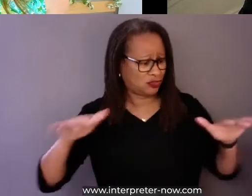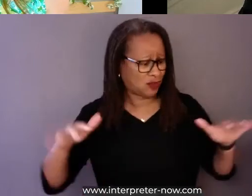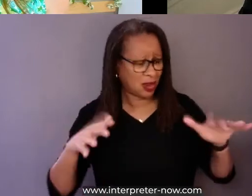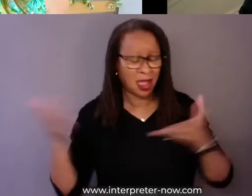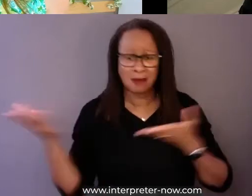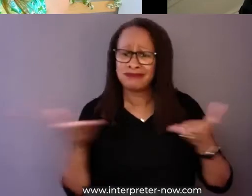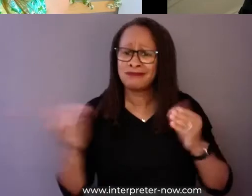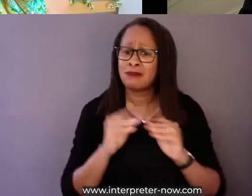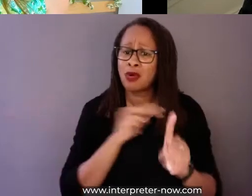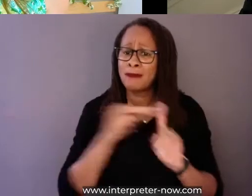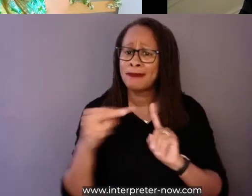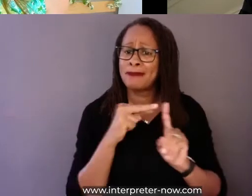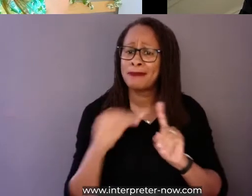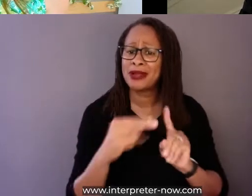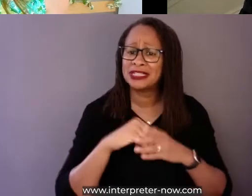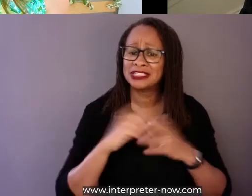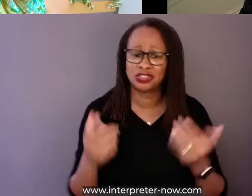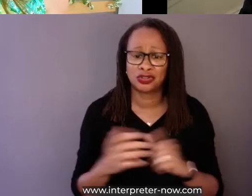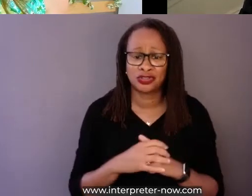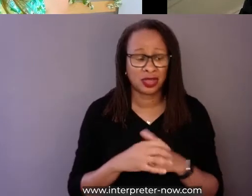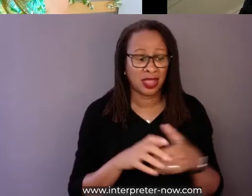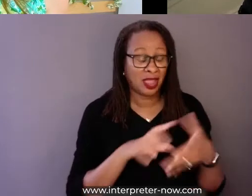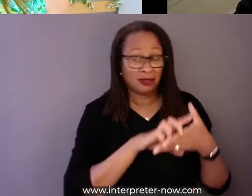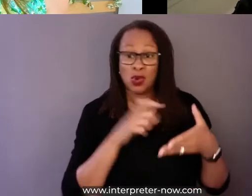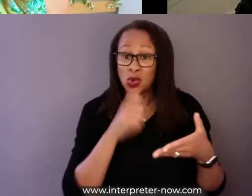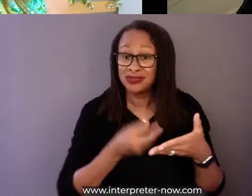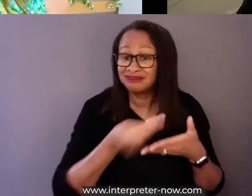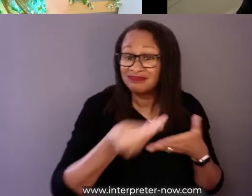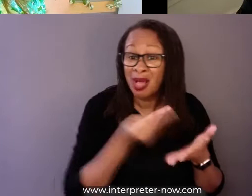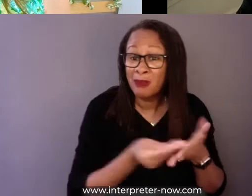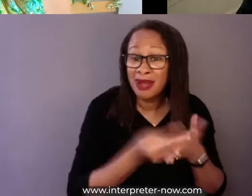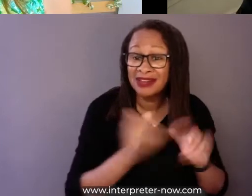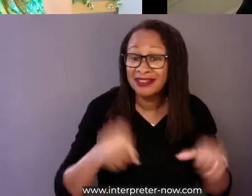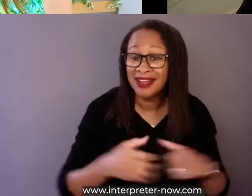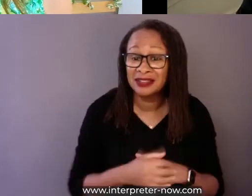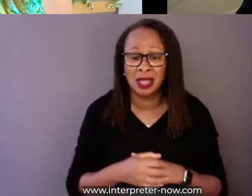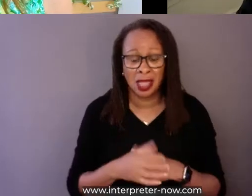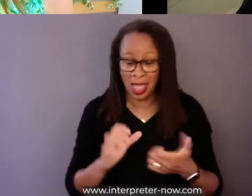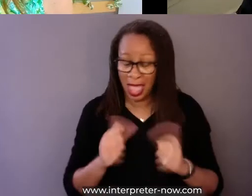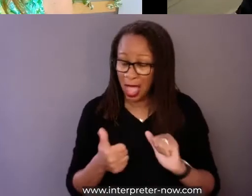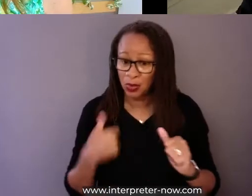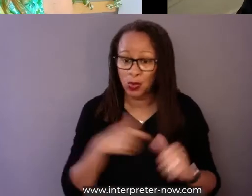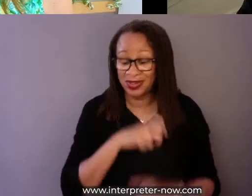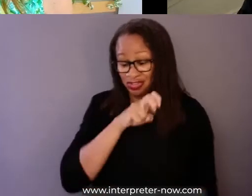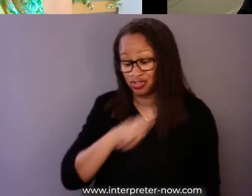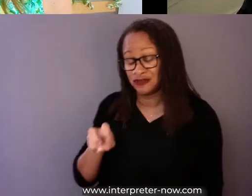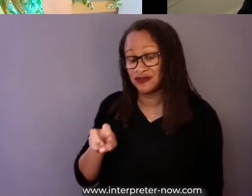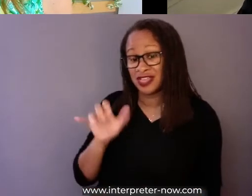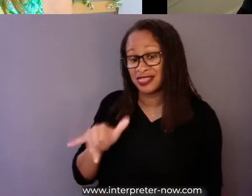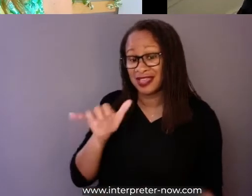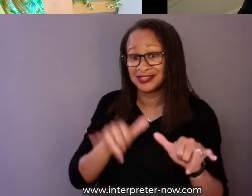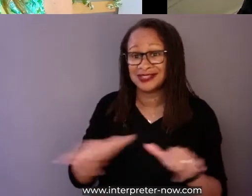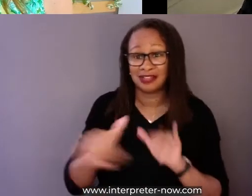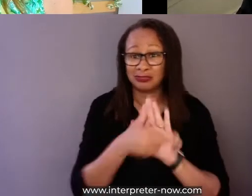more perspectives into the check writing positions, those investor roles? How do we shift that standard archetype